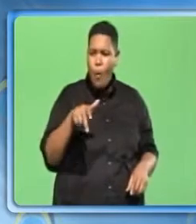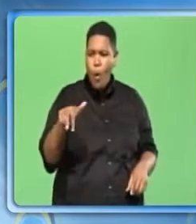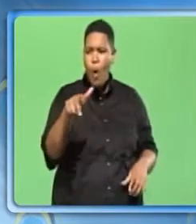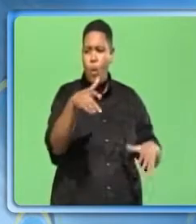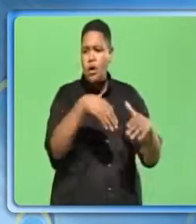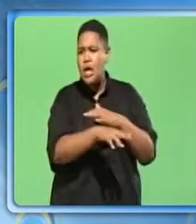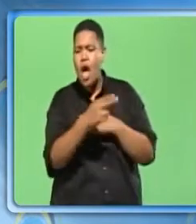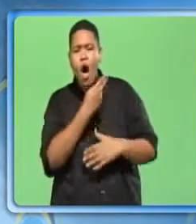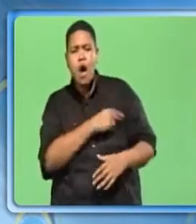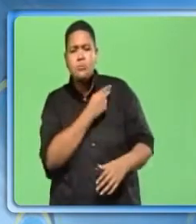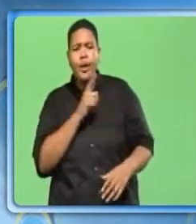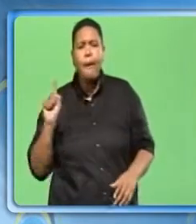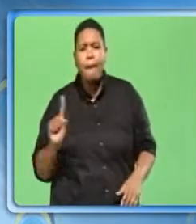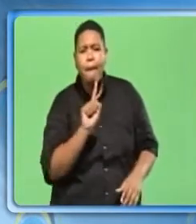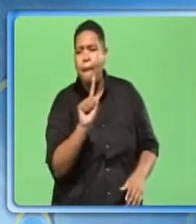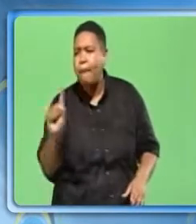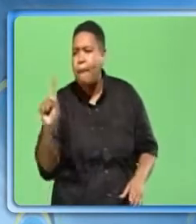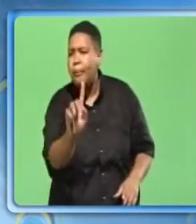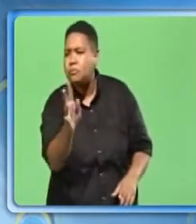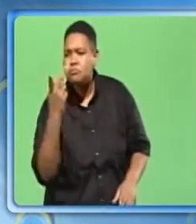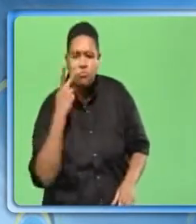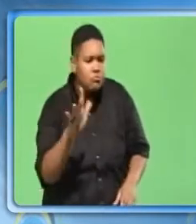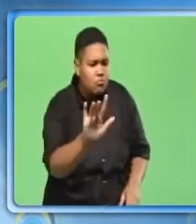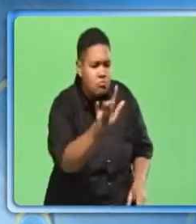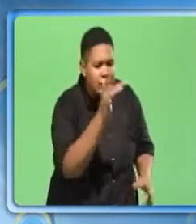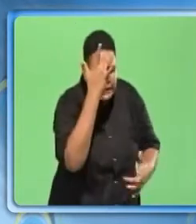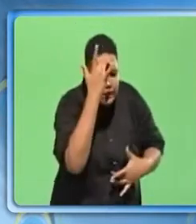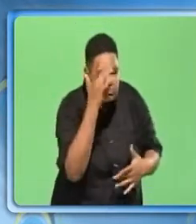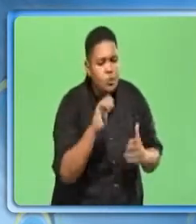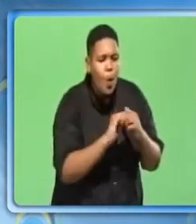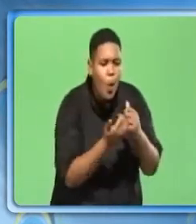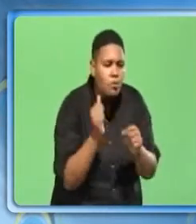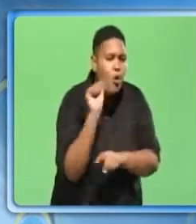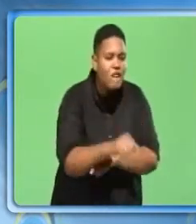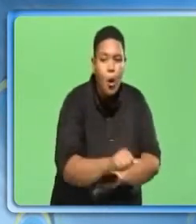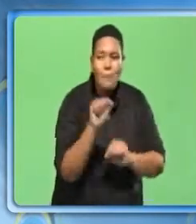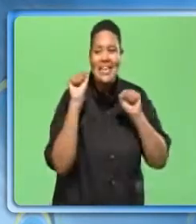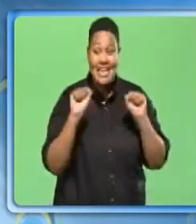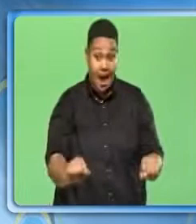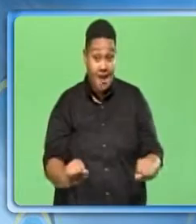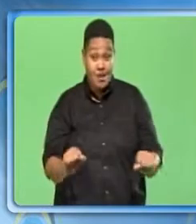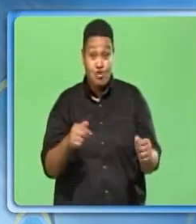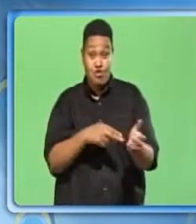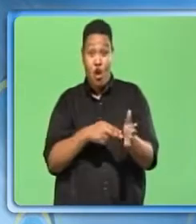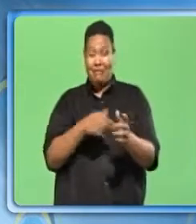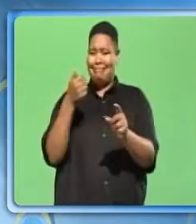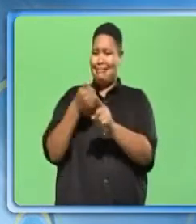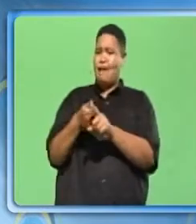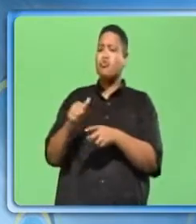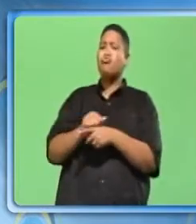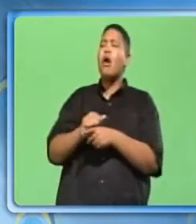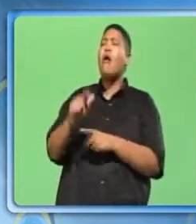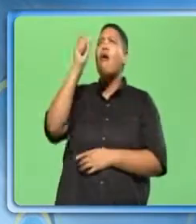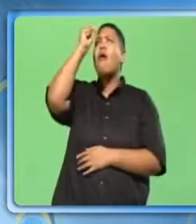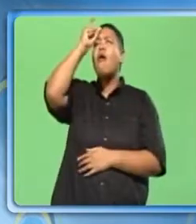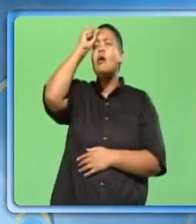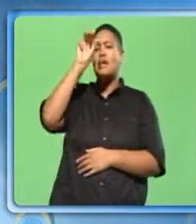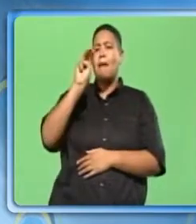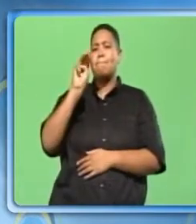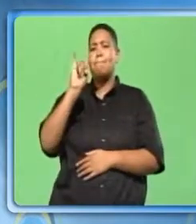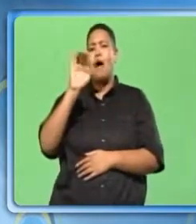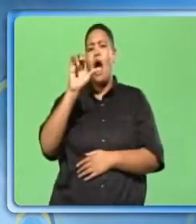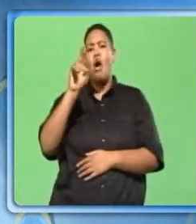ward helping patients to overcome illnesses. Nurses are trained to understand